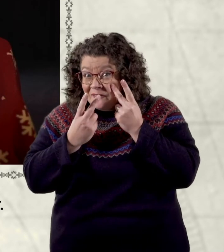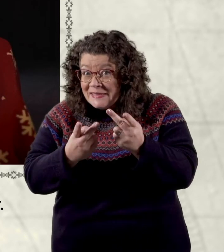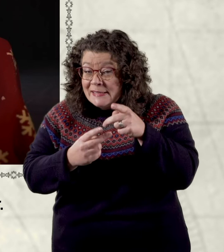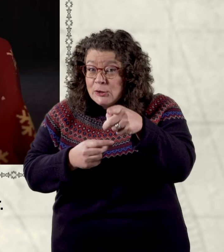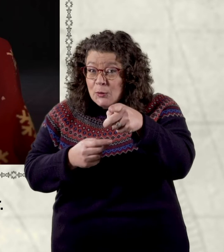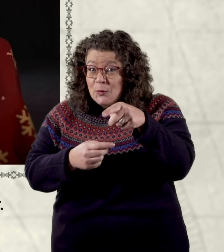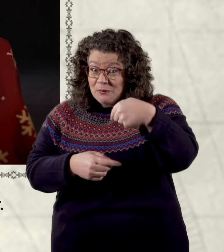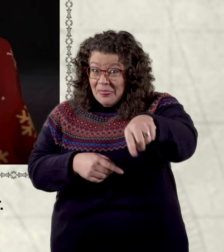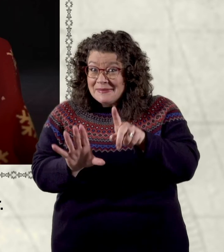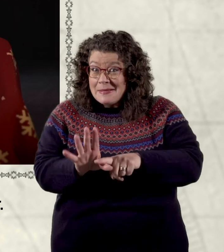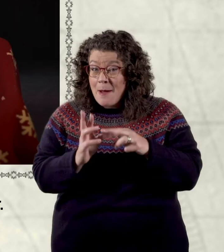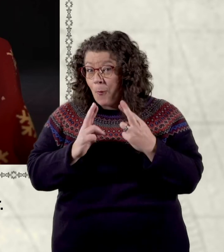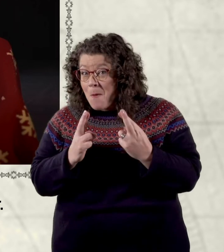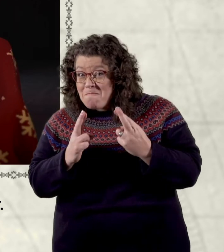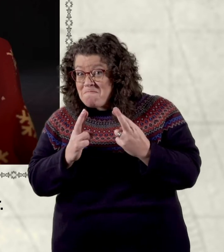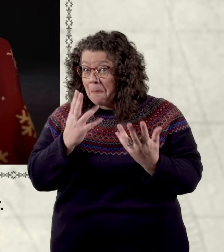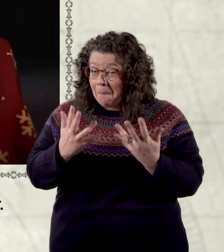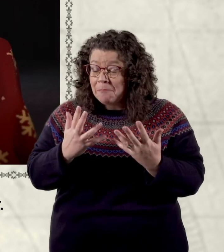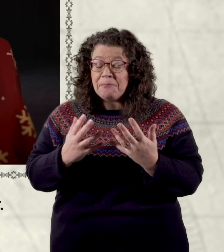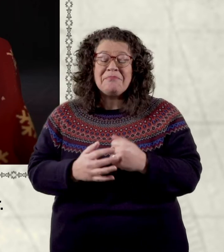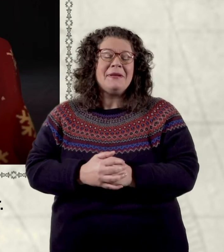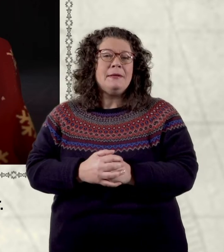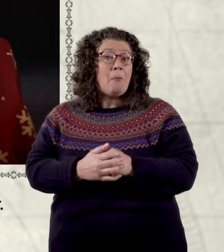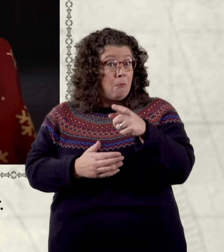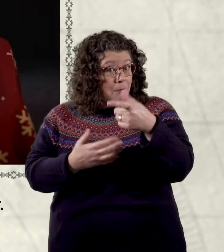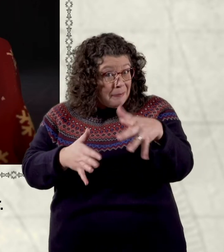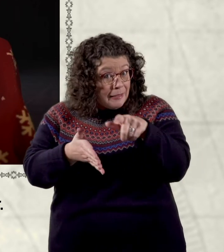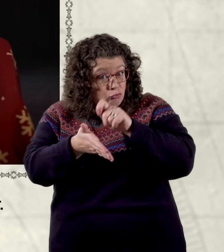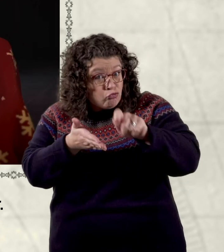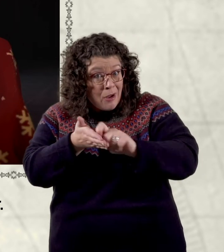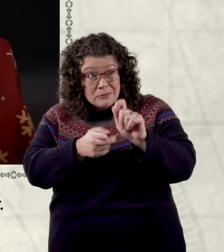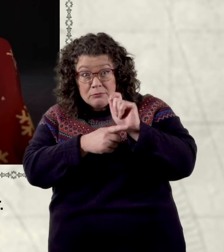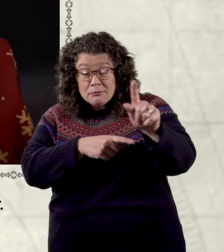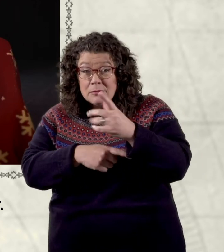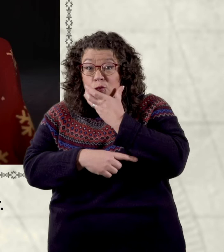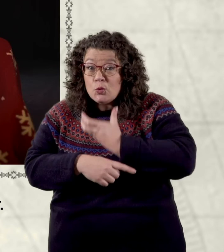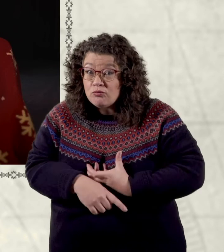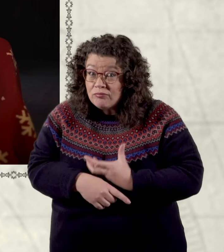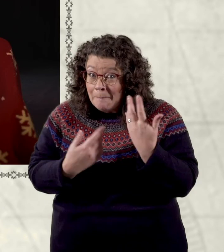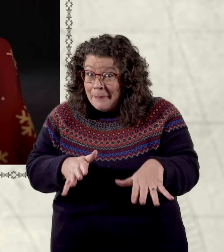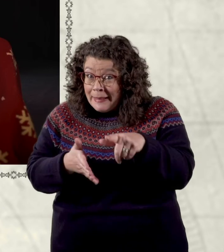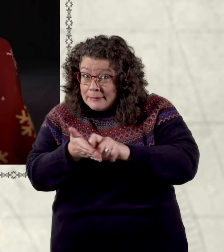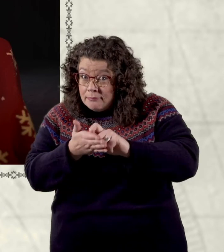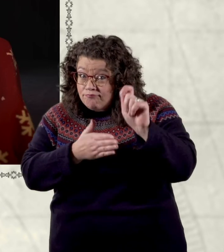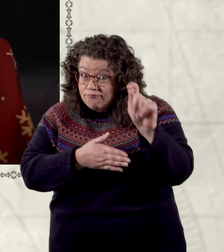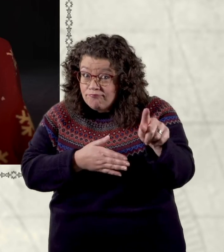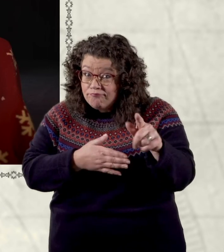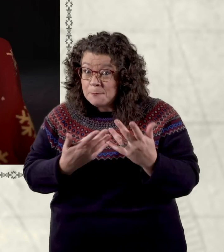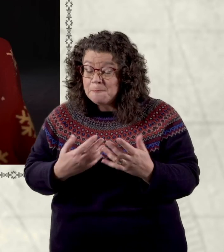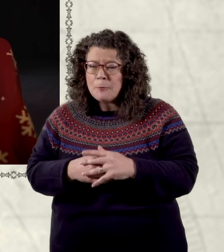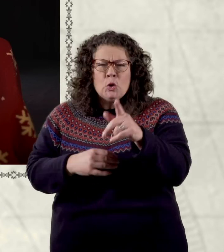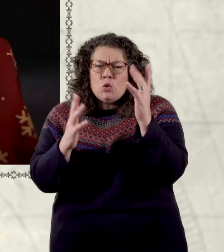I hope Sion Corn calls with you this year. Have you written to him yet? Don't worry if you